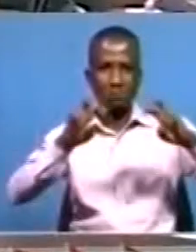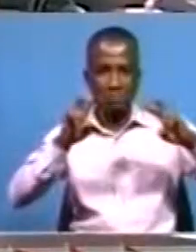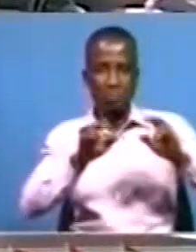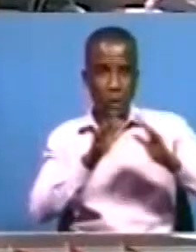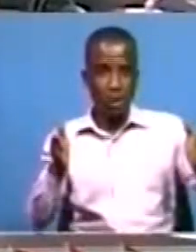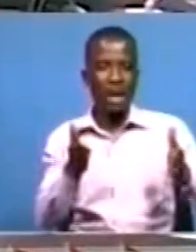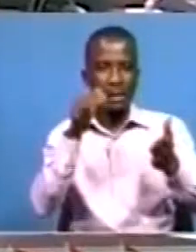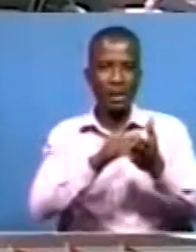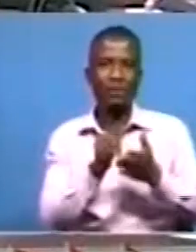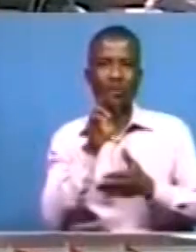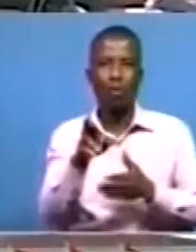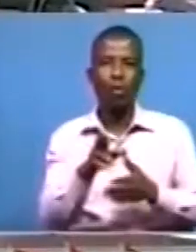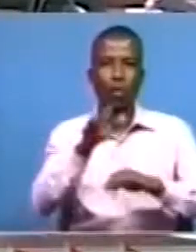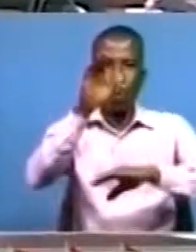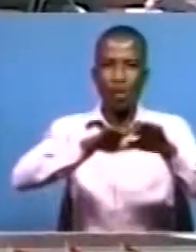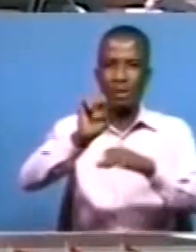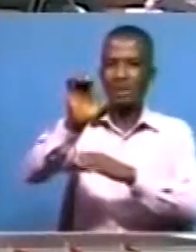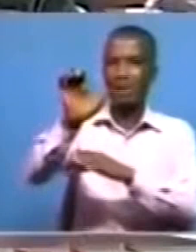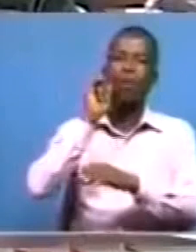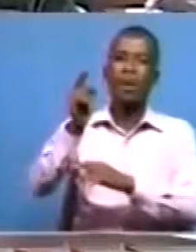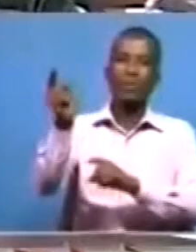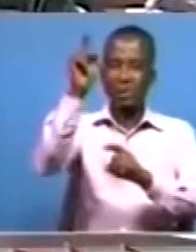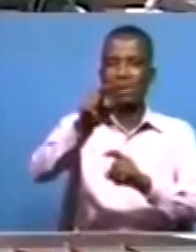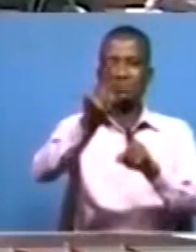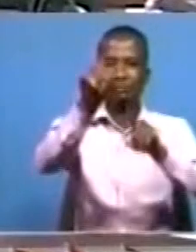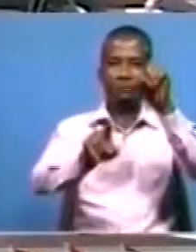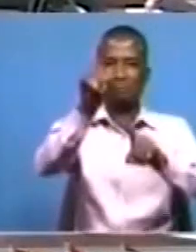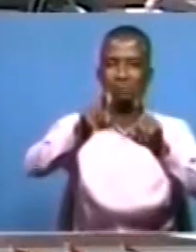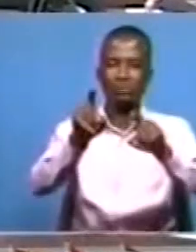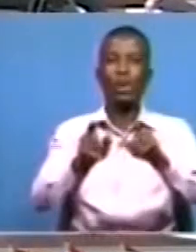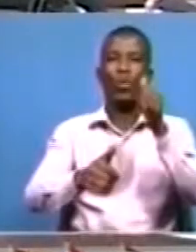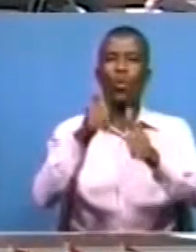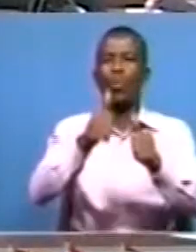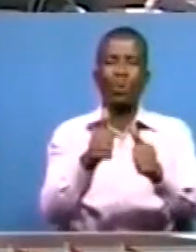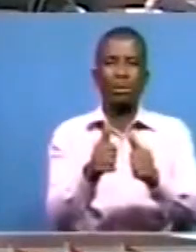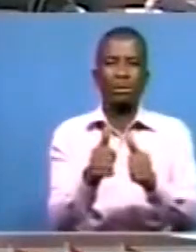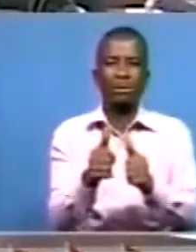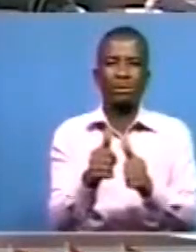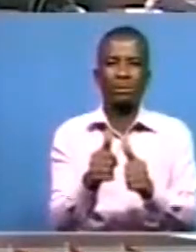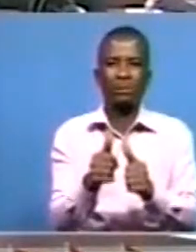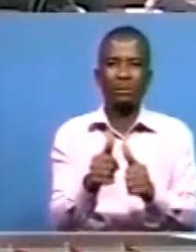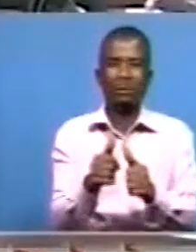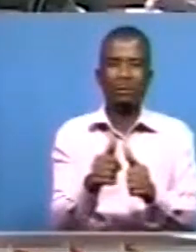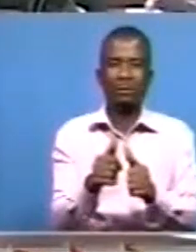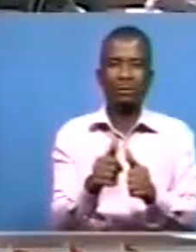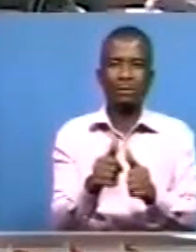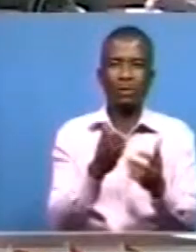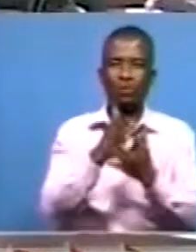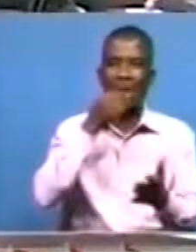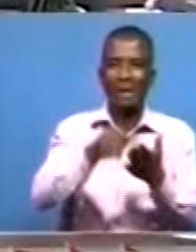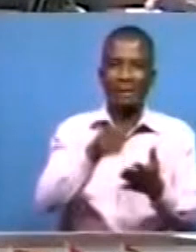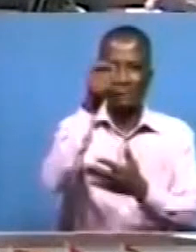reopen his case for the sole purpose of calling the chairperson of the first respondent as his witness by the issue of his